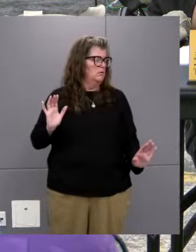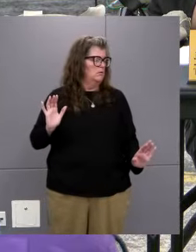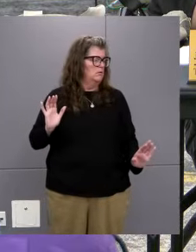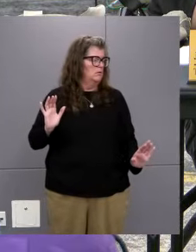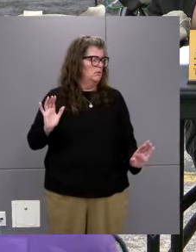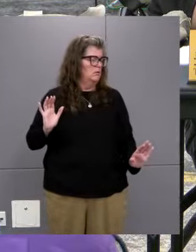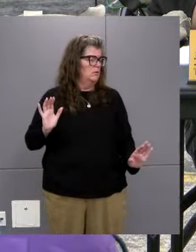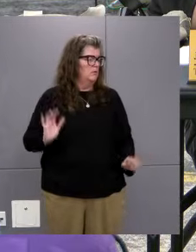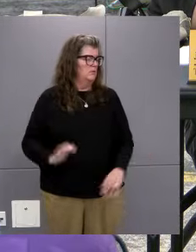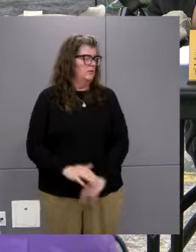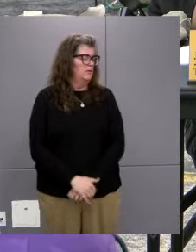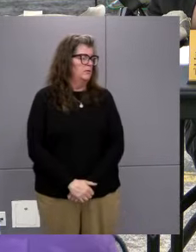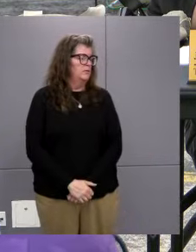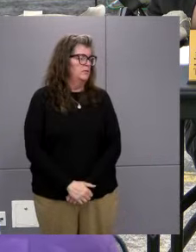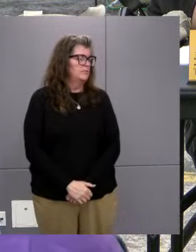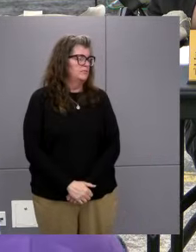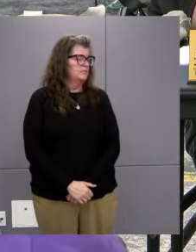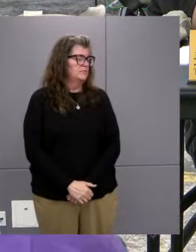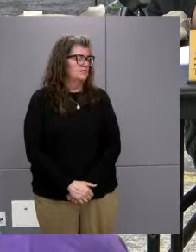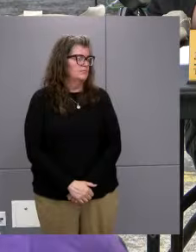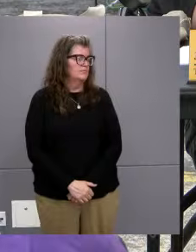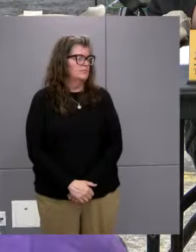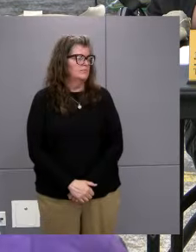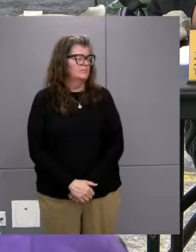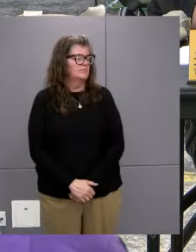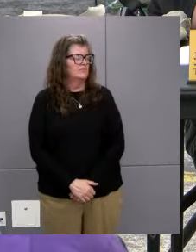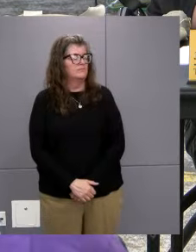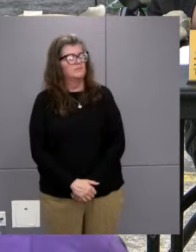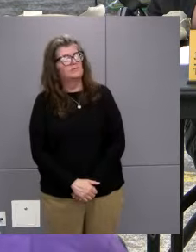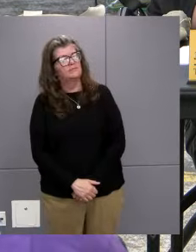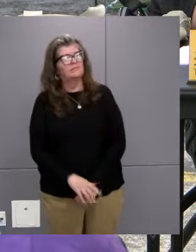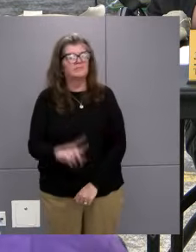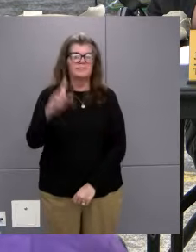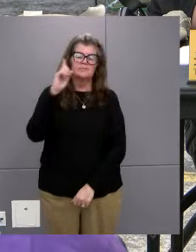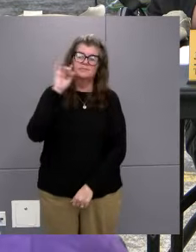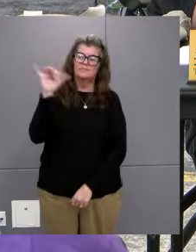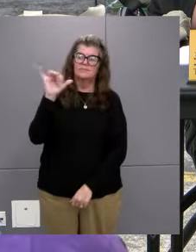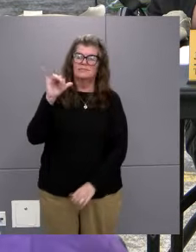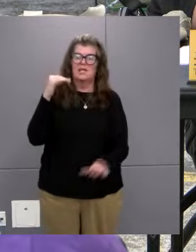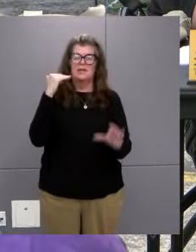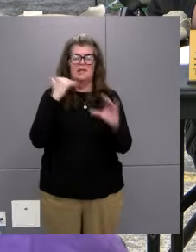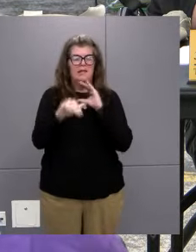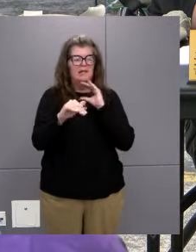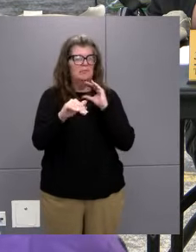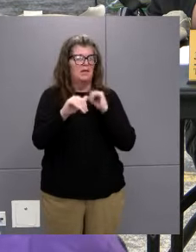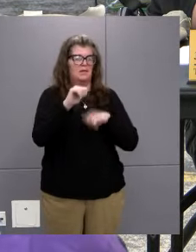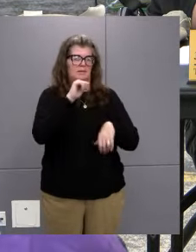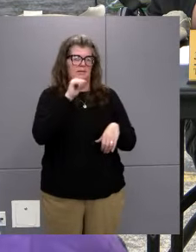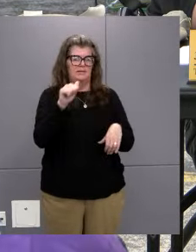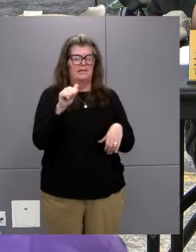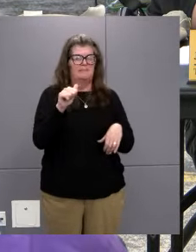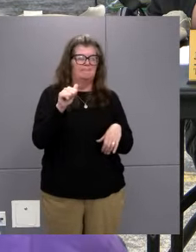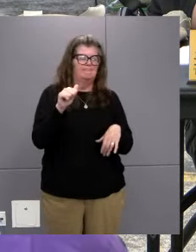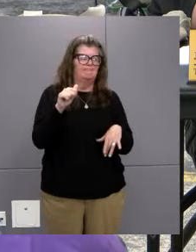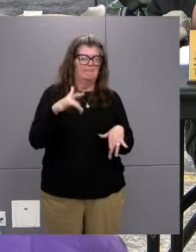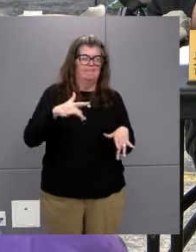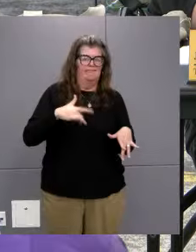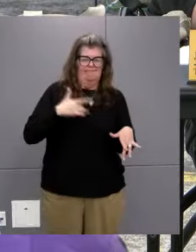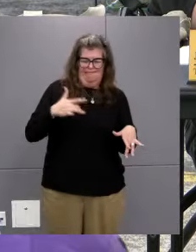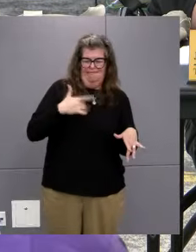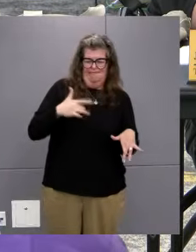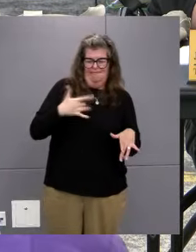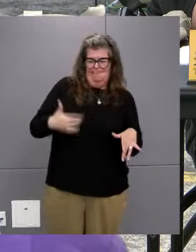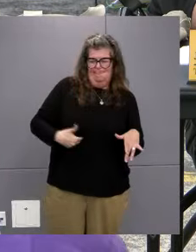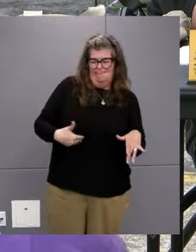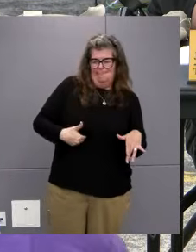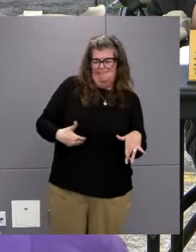Yeah, I don't think the email sat well with, it sounds like any of us, and I don't know what the intention was of the email, but it just didn't sound right. And